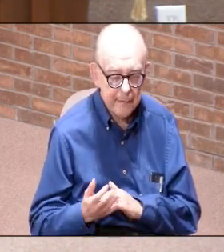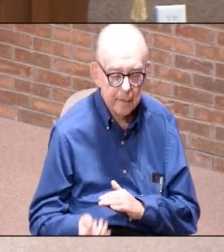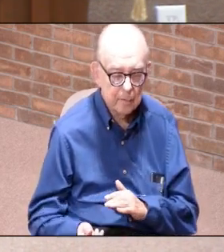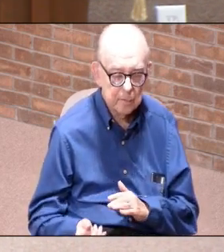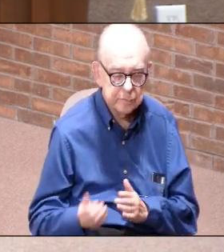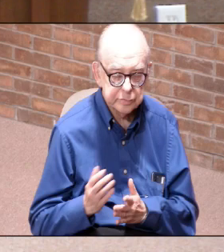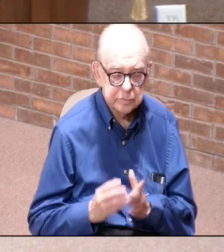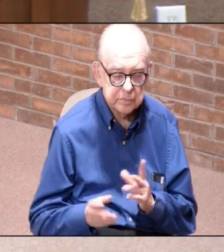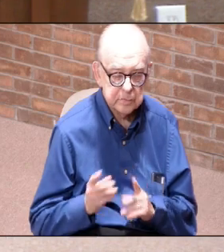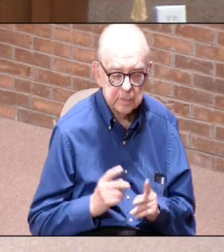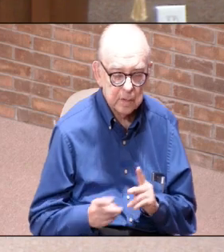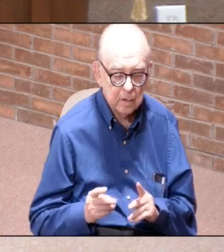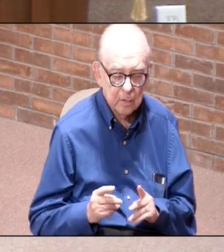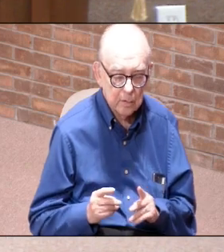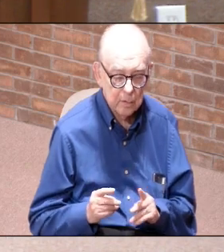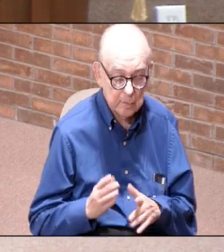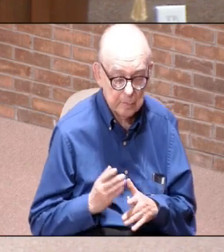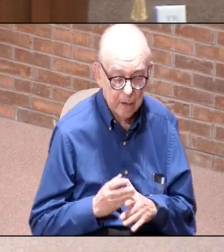Because some people thought,